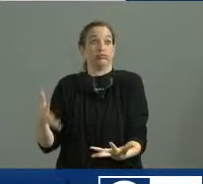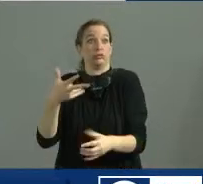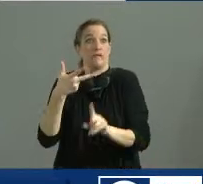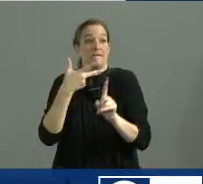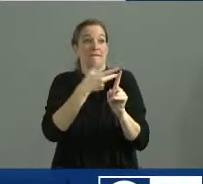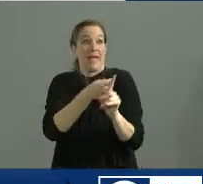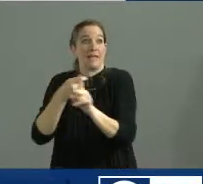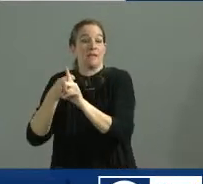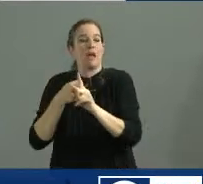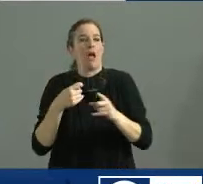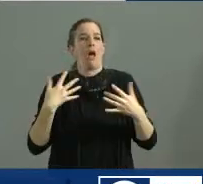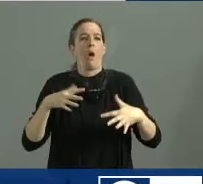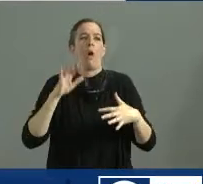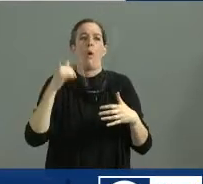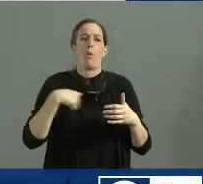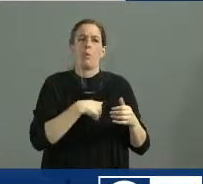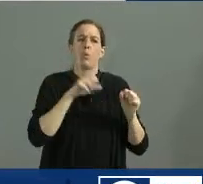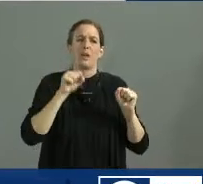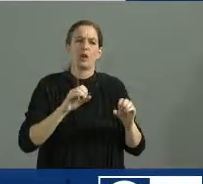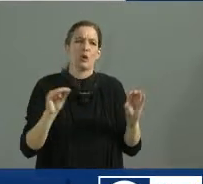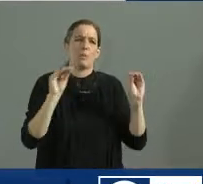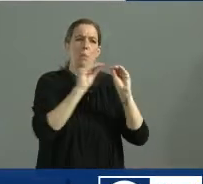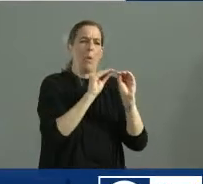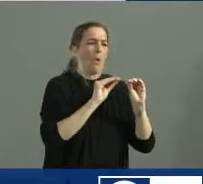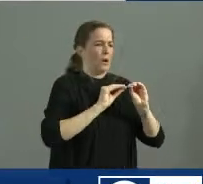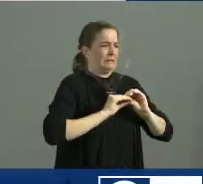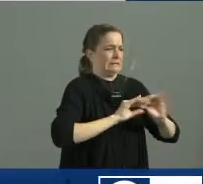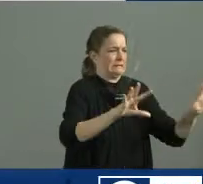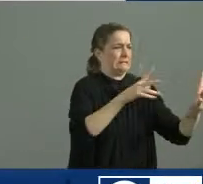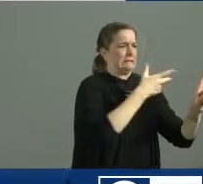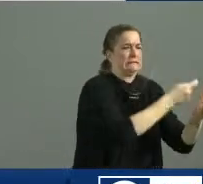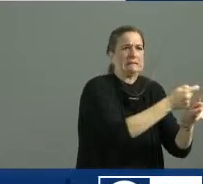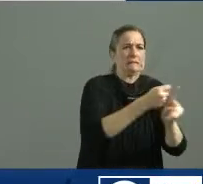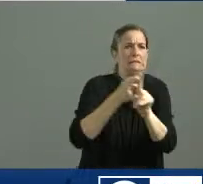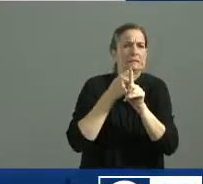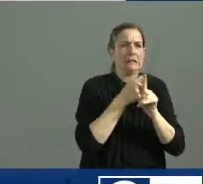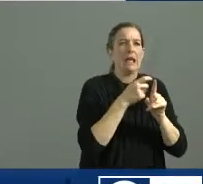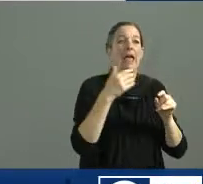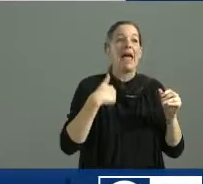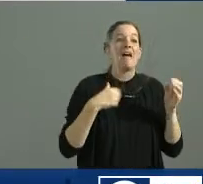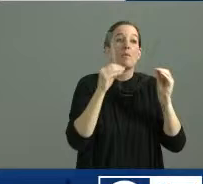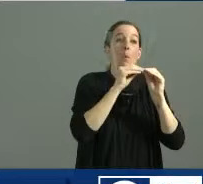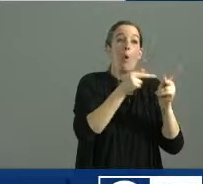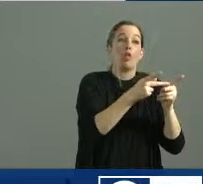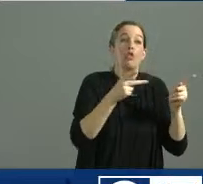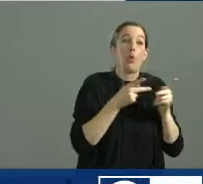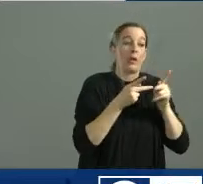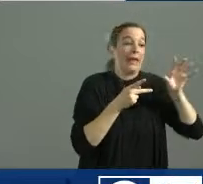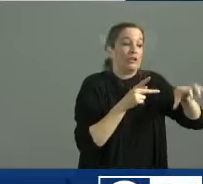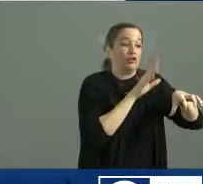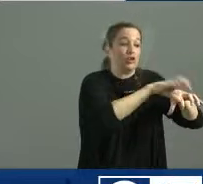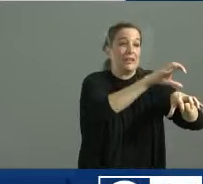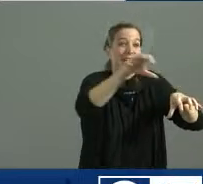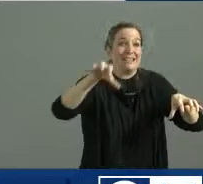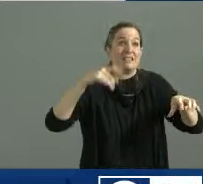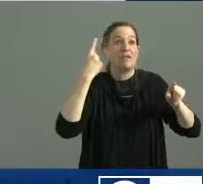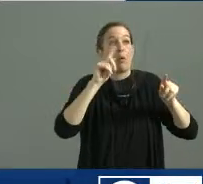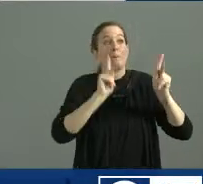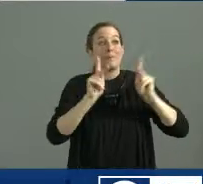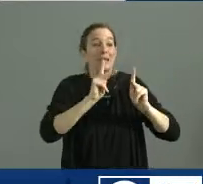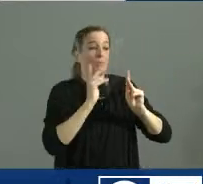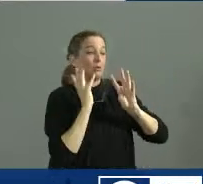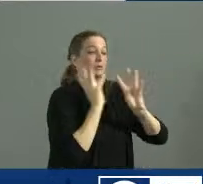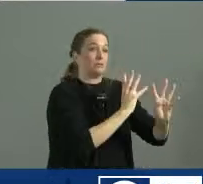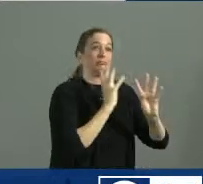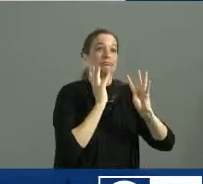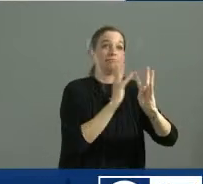distribution greatly and to utilize some of those places where people normally go to get vaccinated, like where you go to get your flu. So your doctor's office,